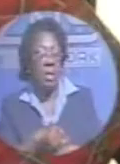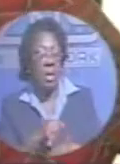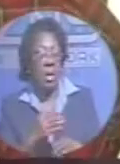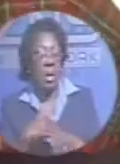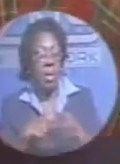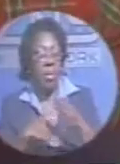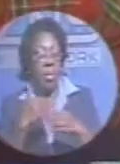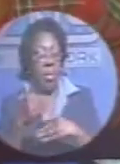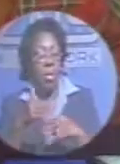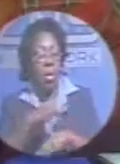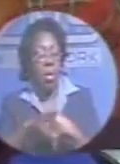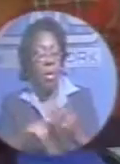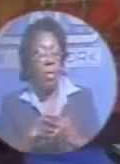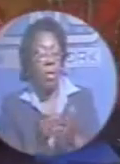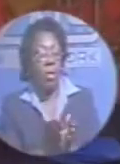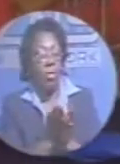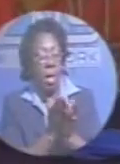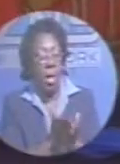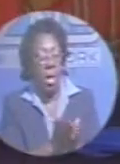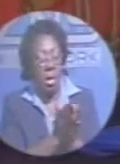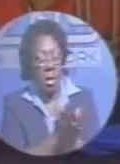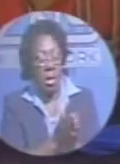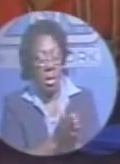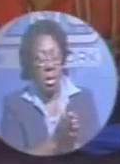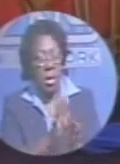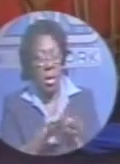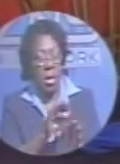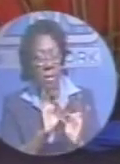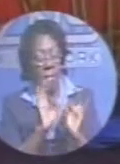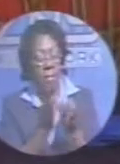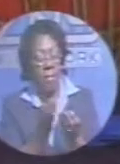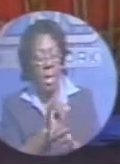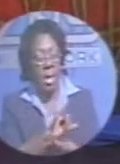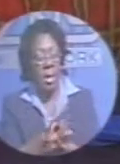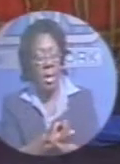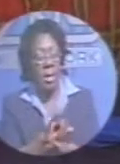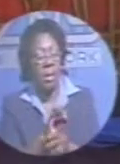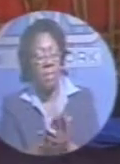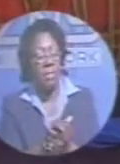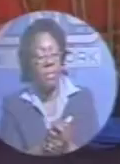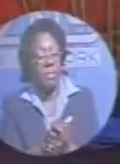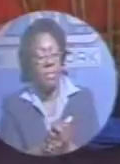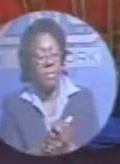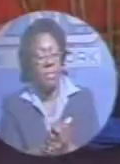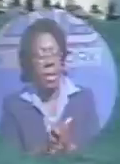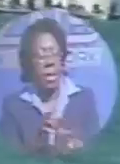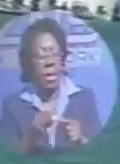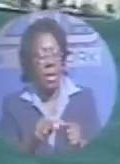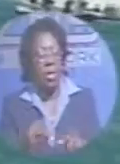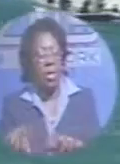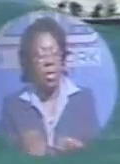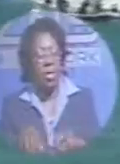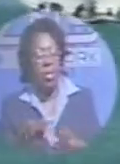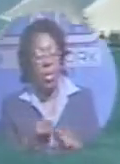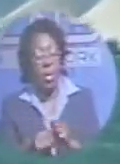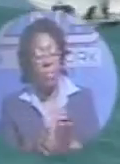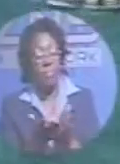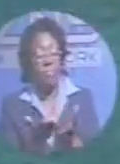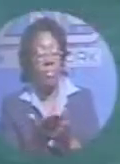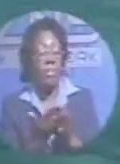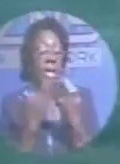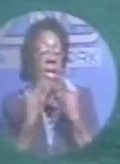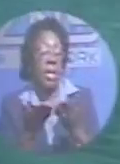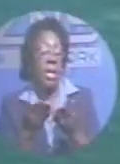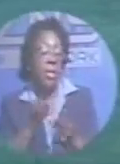these regatta monies through, actually from King, his personal efforts, and continue to do so. And thanking